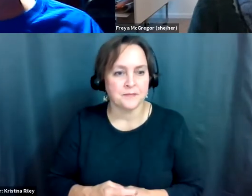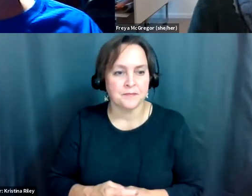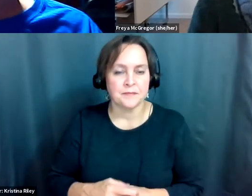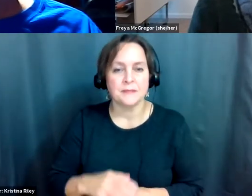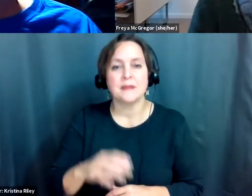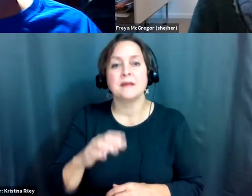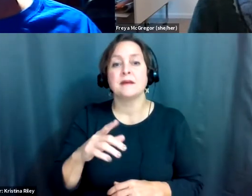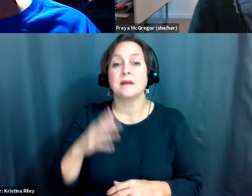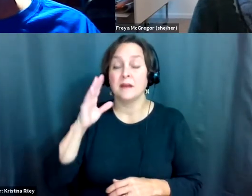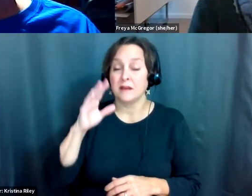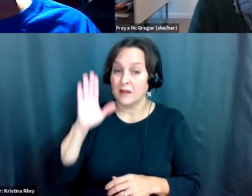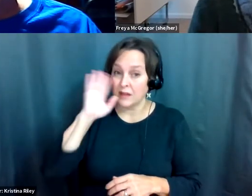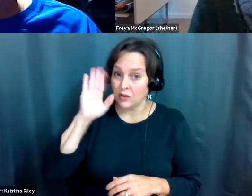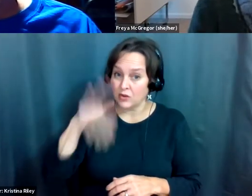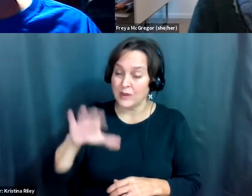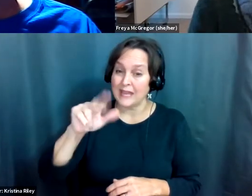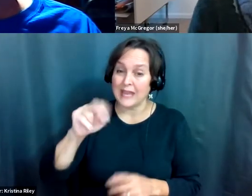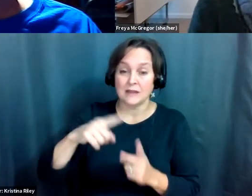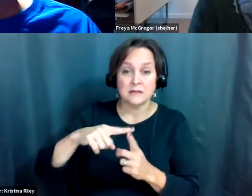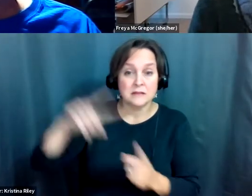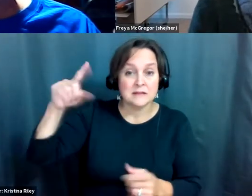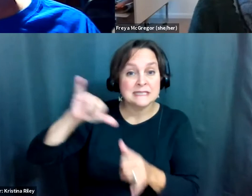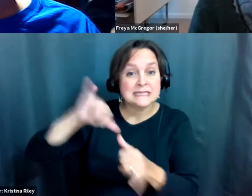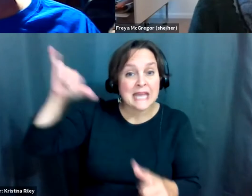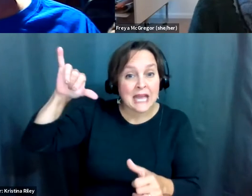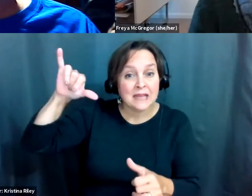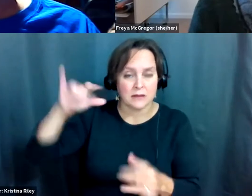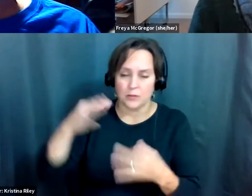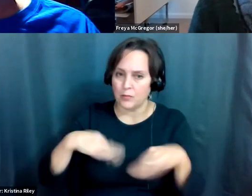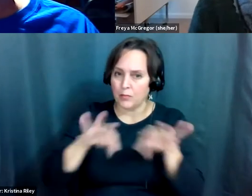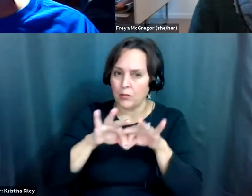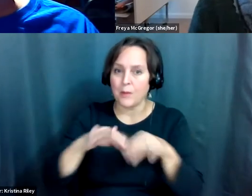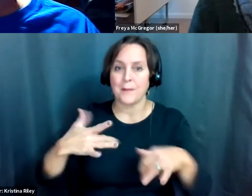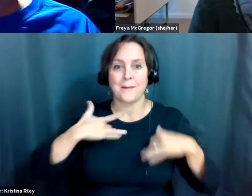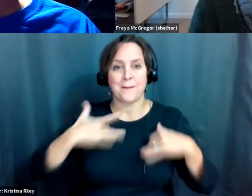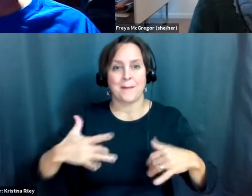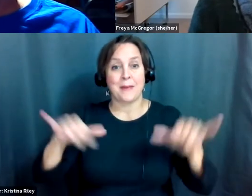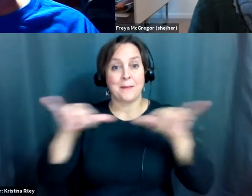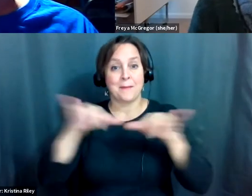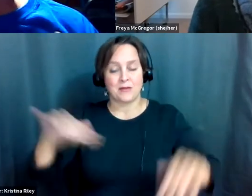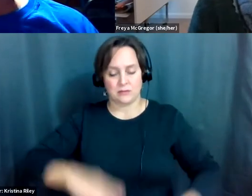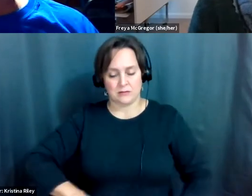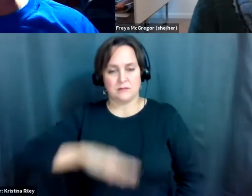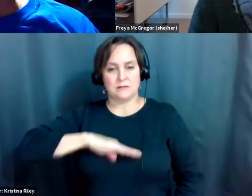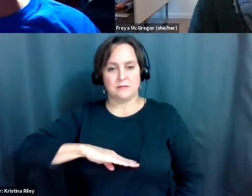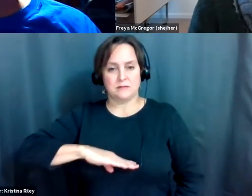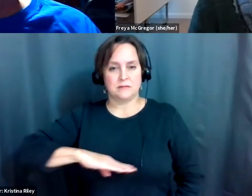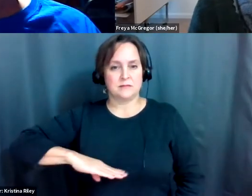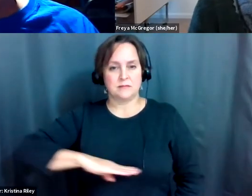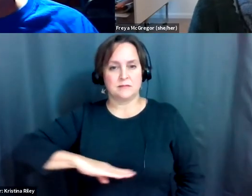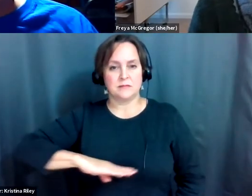the size of the cane is really important. Usually it's measured to come up to your sternum or, or possibly up to your